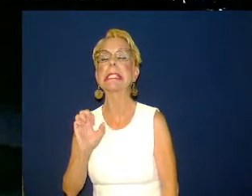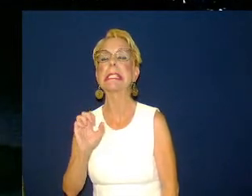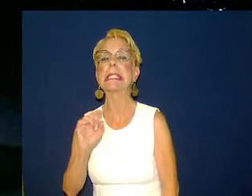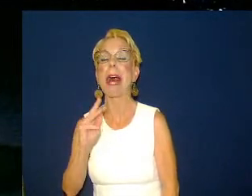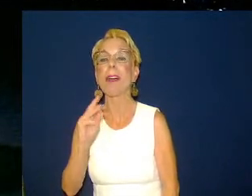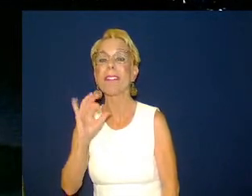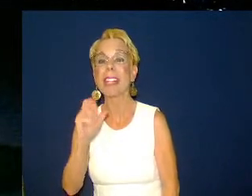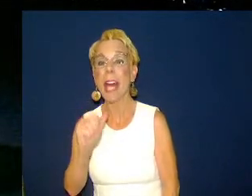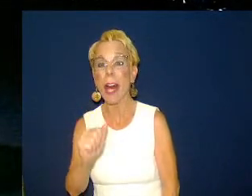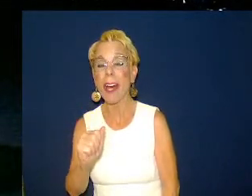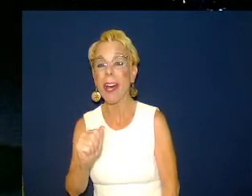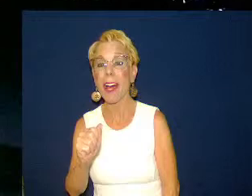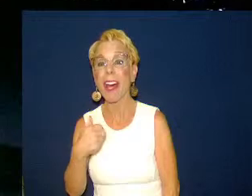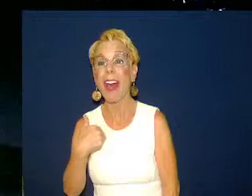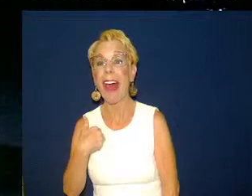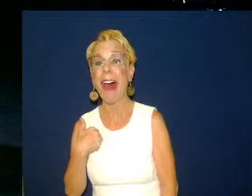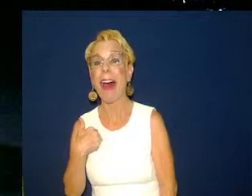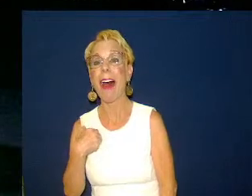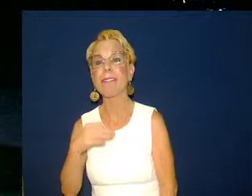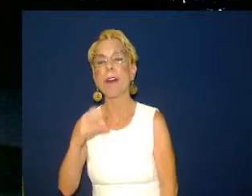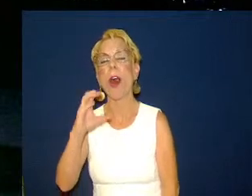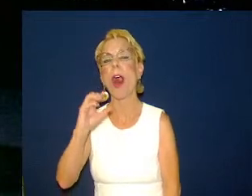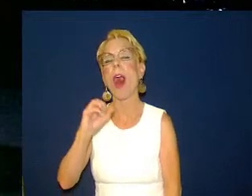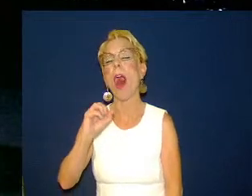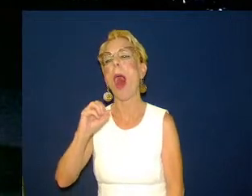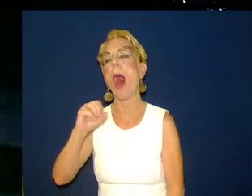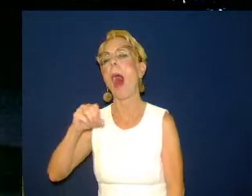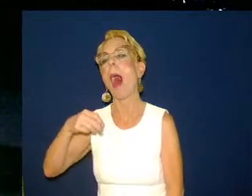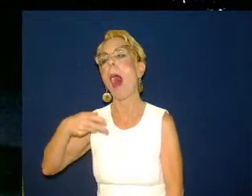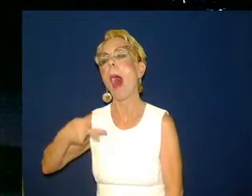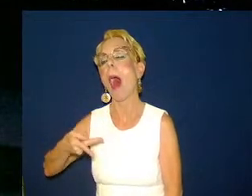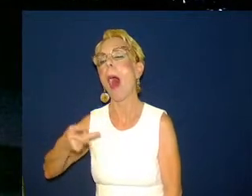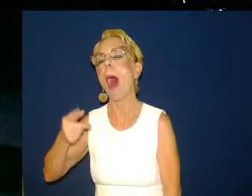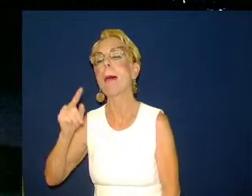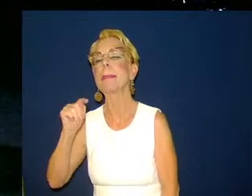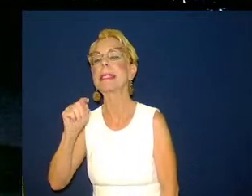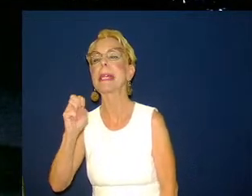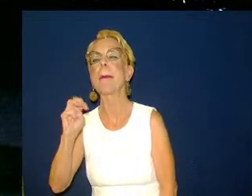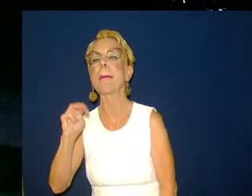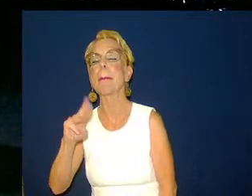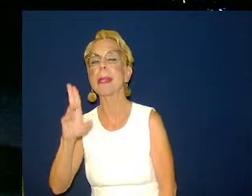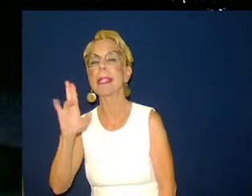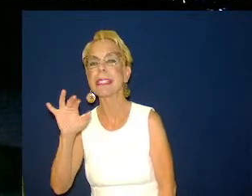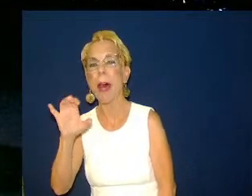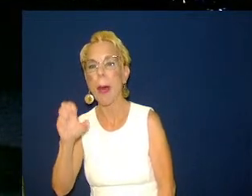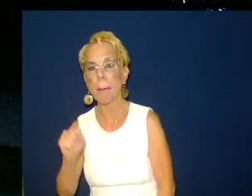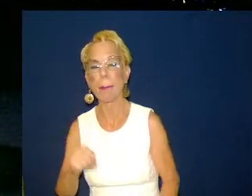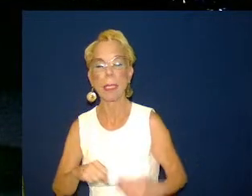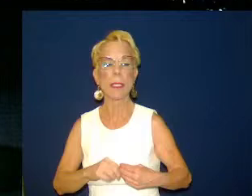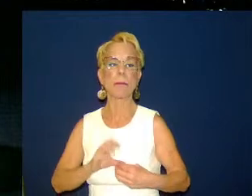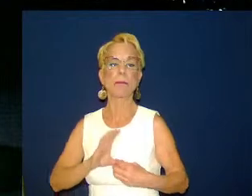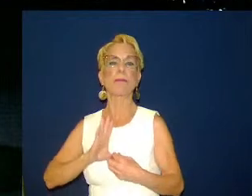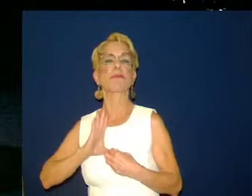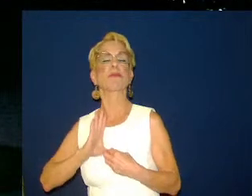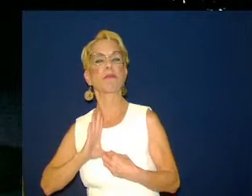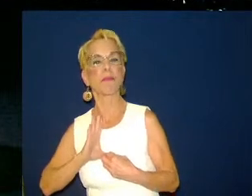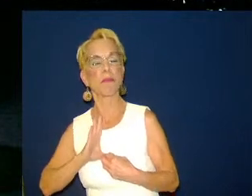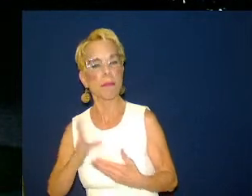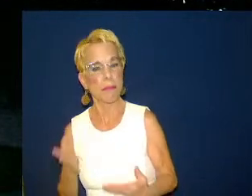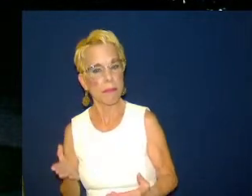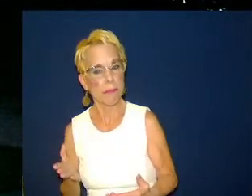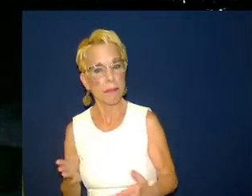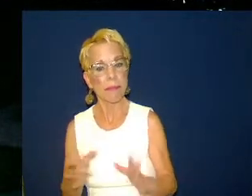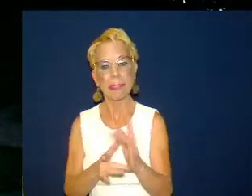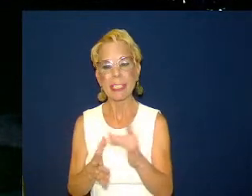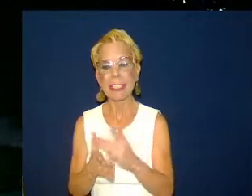He said, I know your deeds. I have placed before you an open door that no one can shut. He's